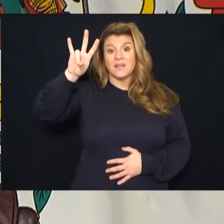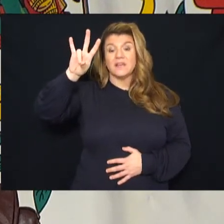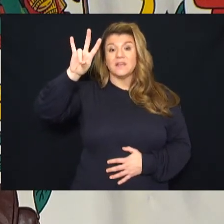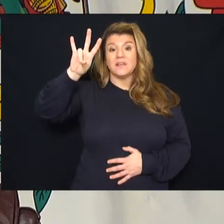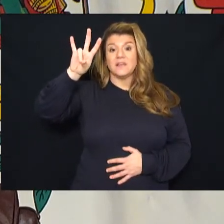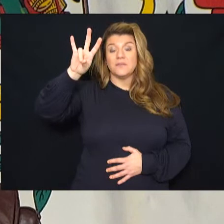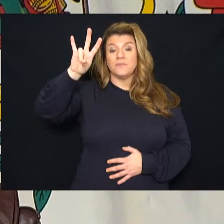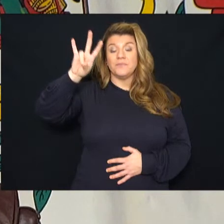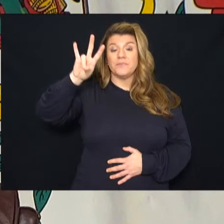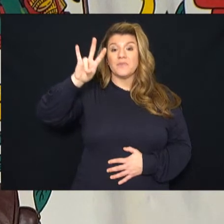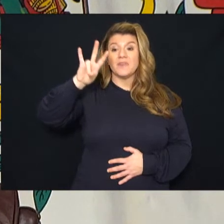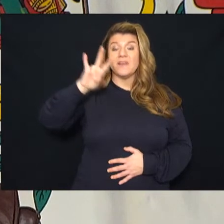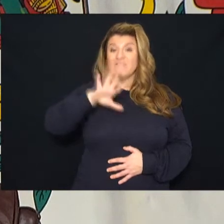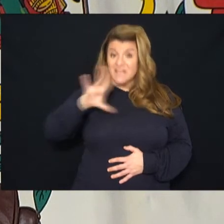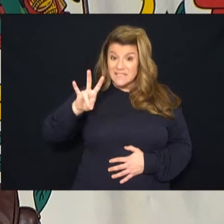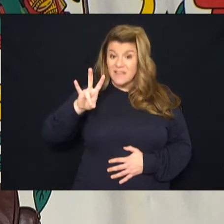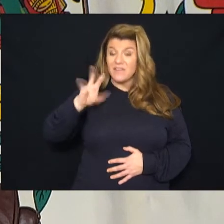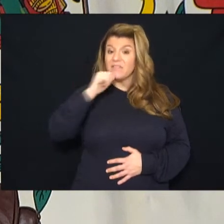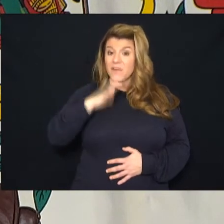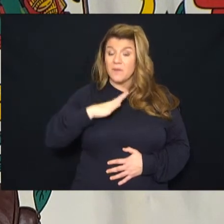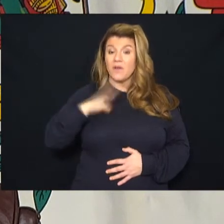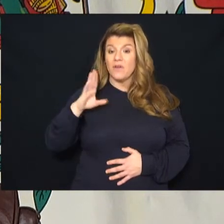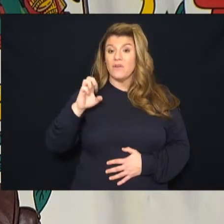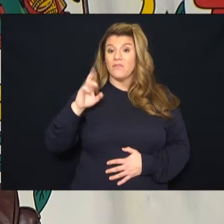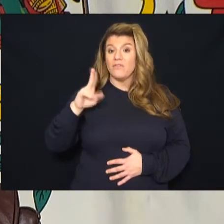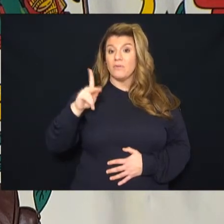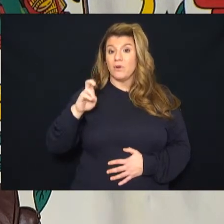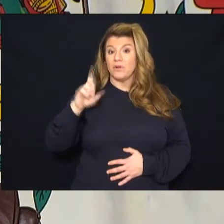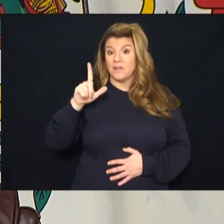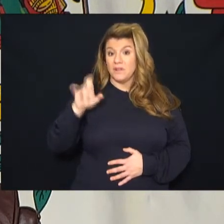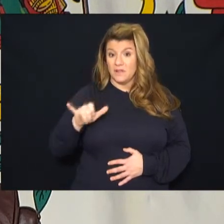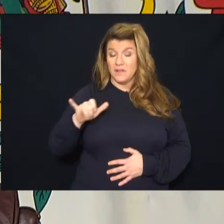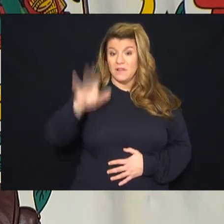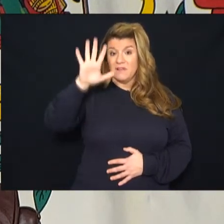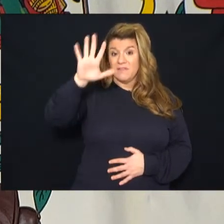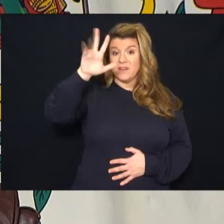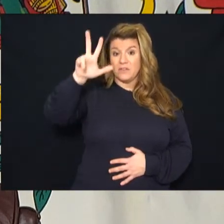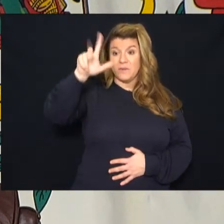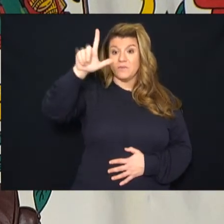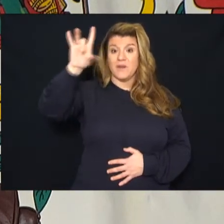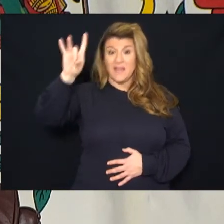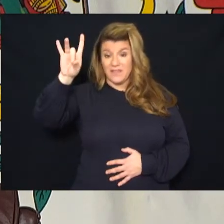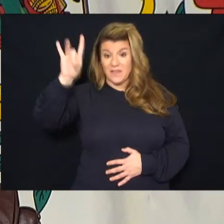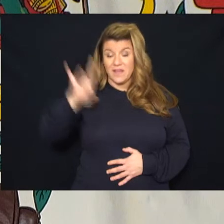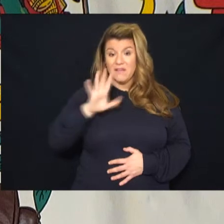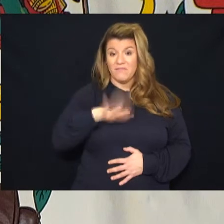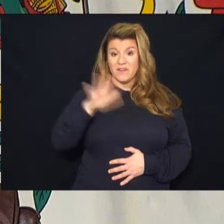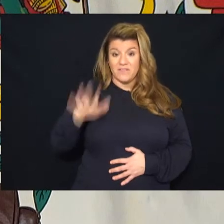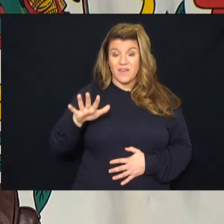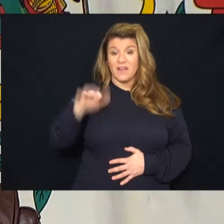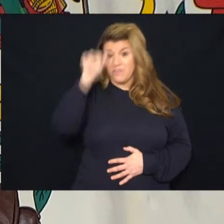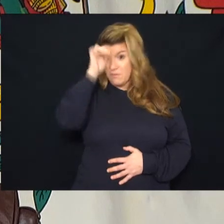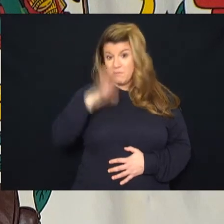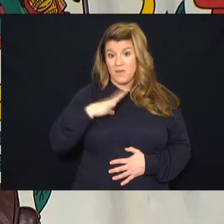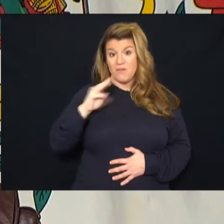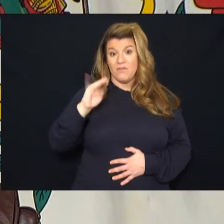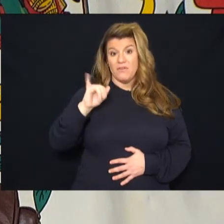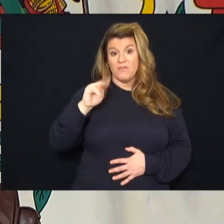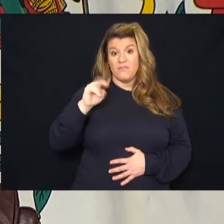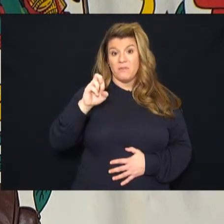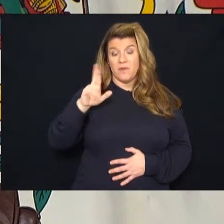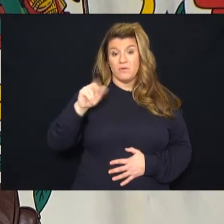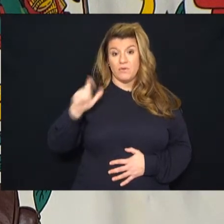death, a 57-year-old female from Berkeley County. The 5,328th death of 55-year-old male from Mineral